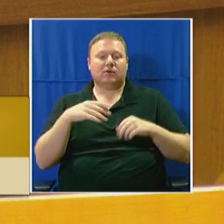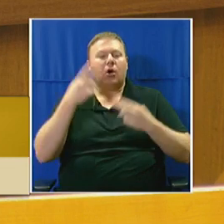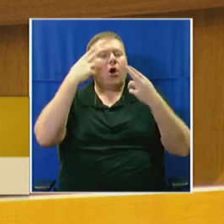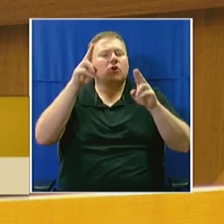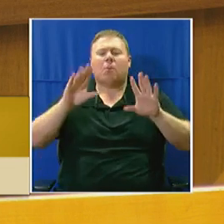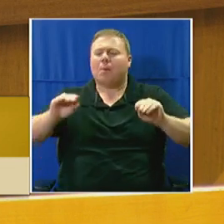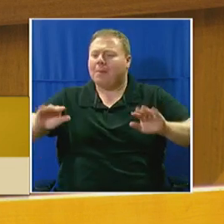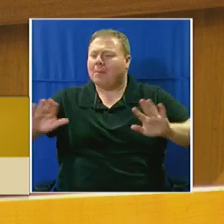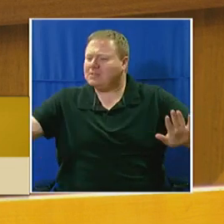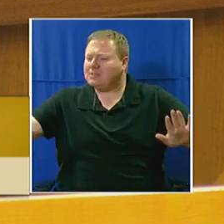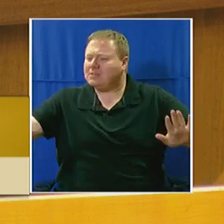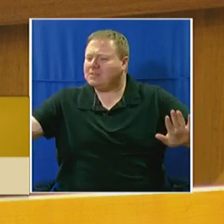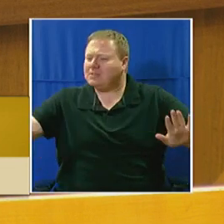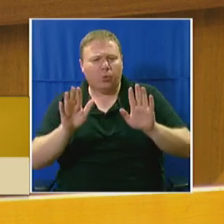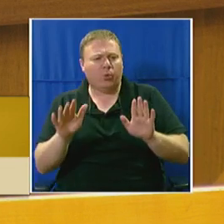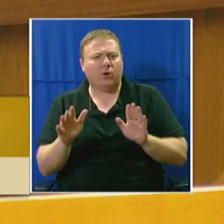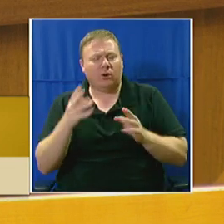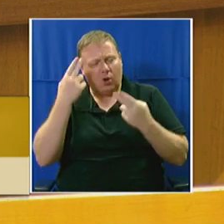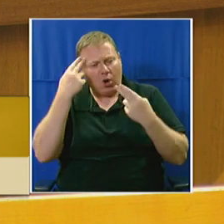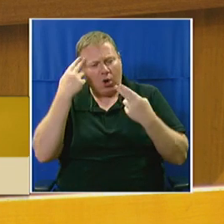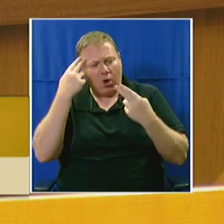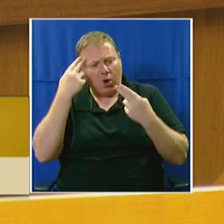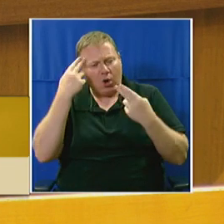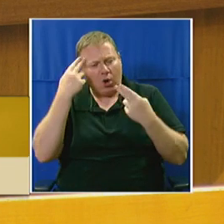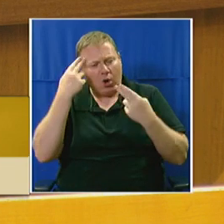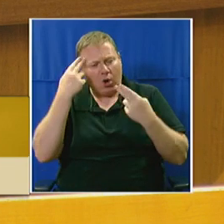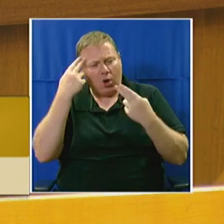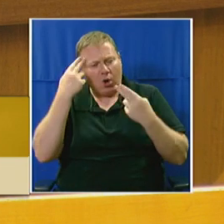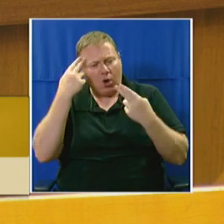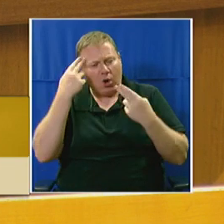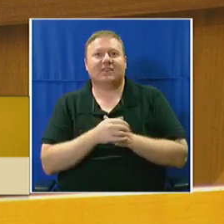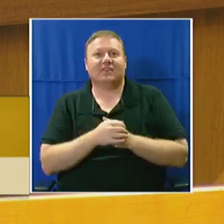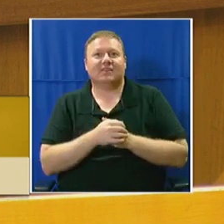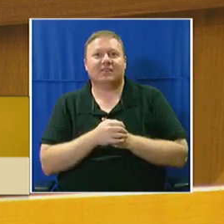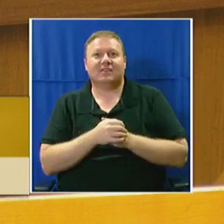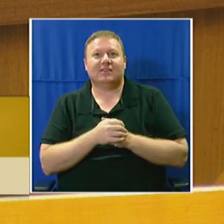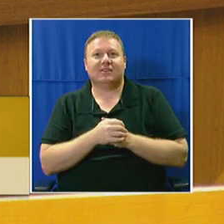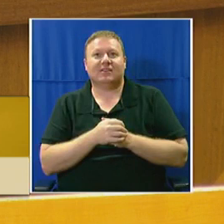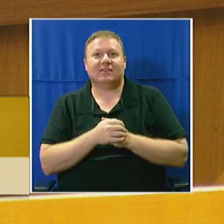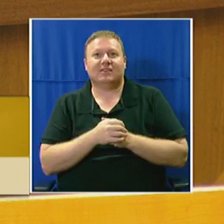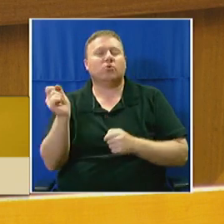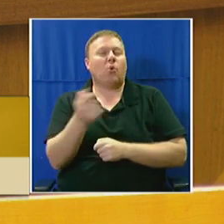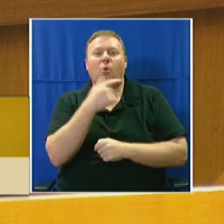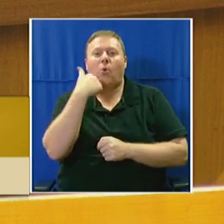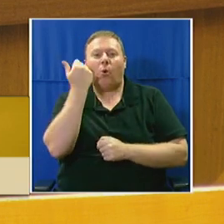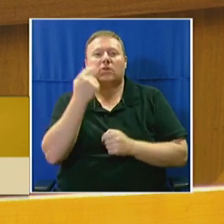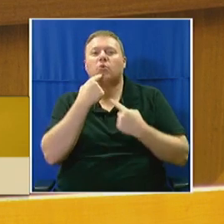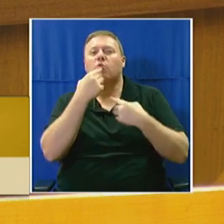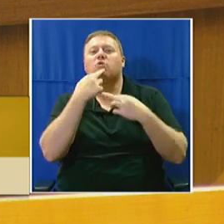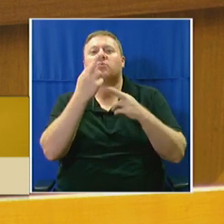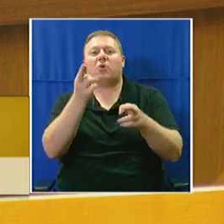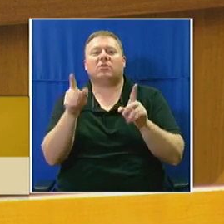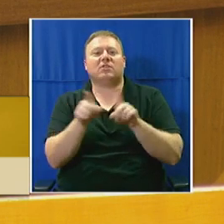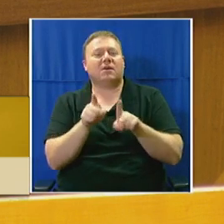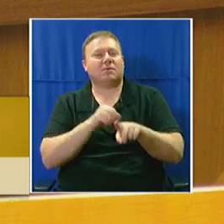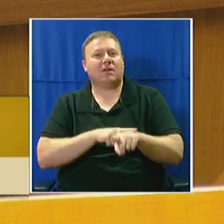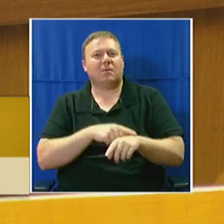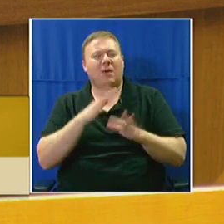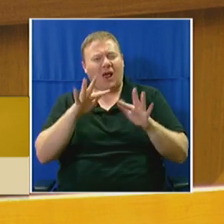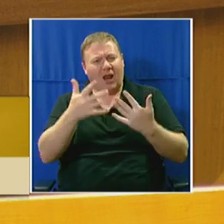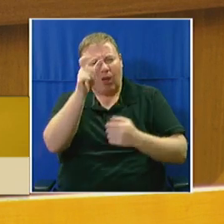honorable members honorable members you can't all want to respond at the same time allow the member to